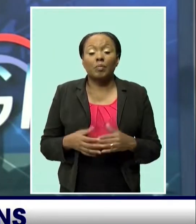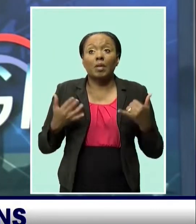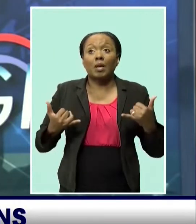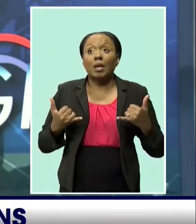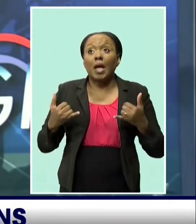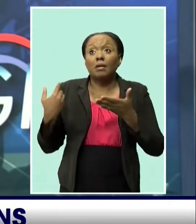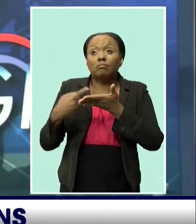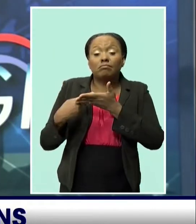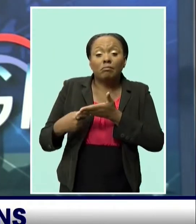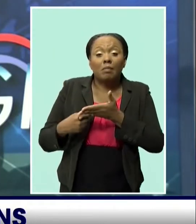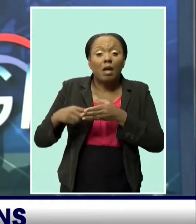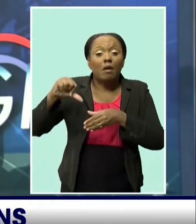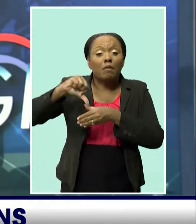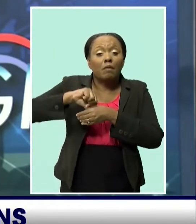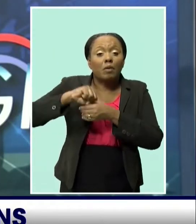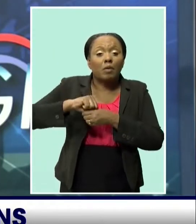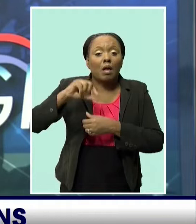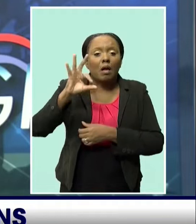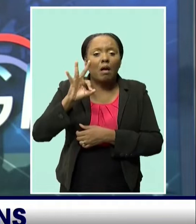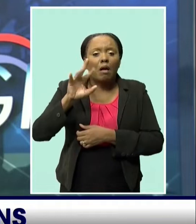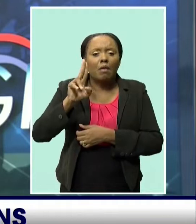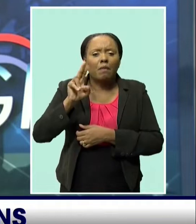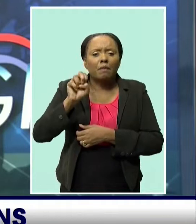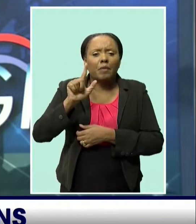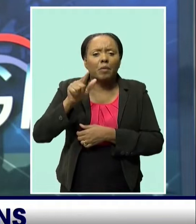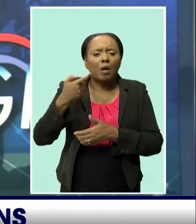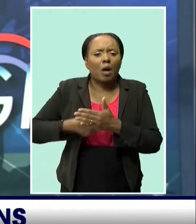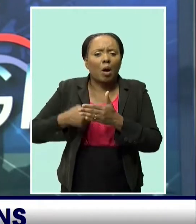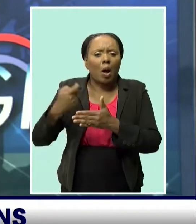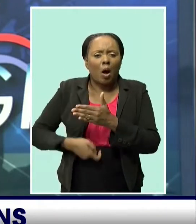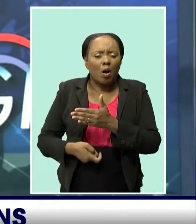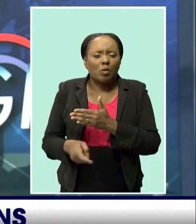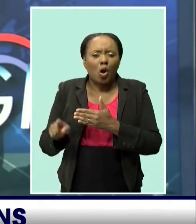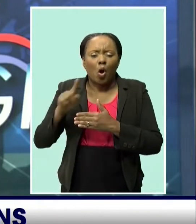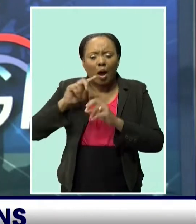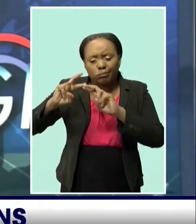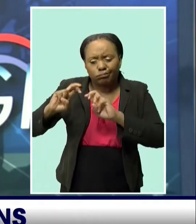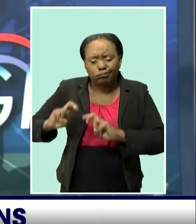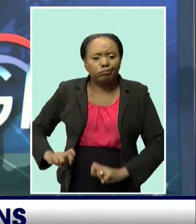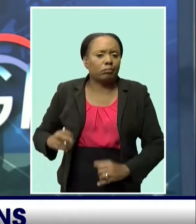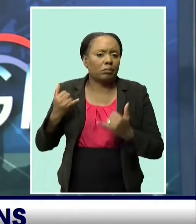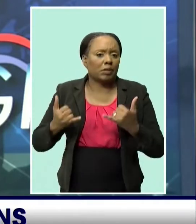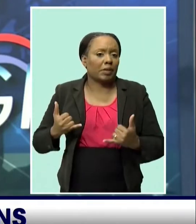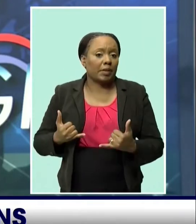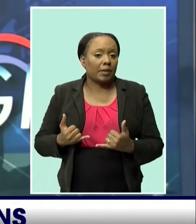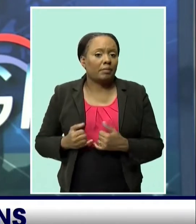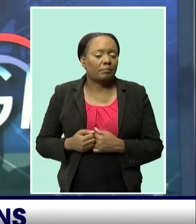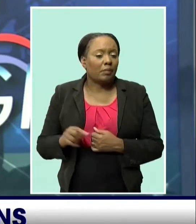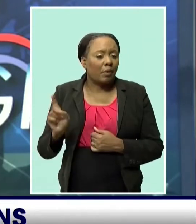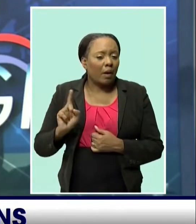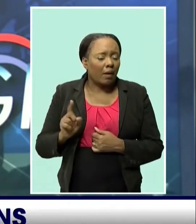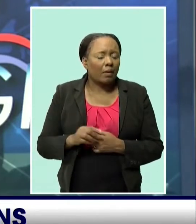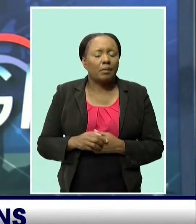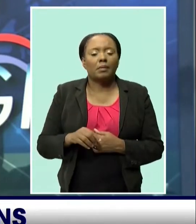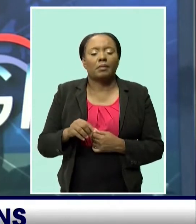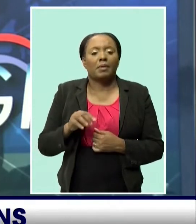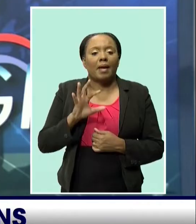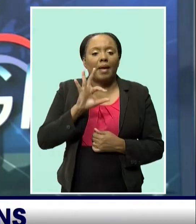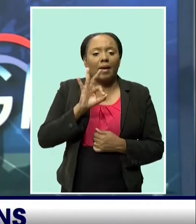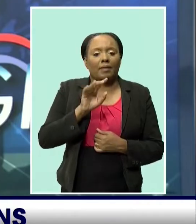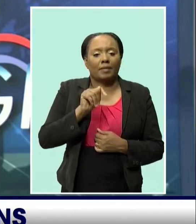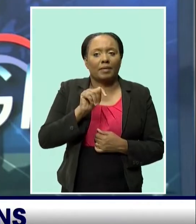Fuel costs came under the microscope on day 10 of the Fair Trading Commission's hearings into the Barbados Light and Power Company's application for a rate